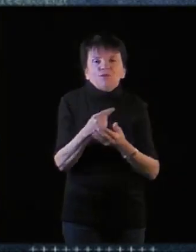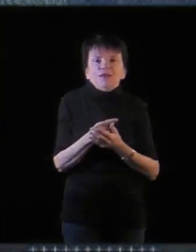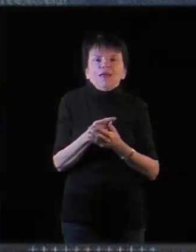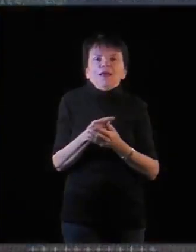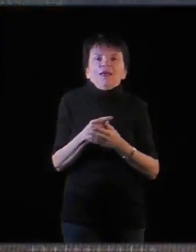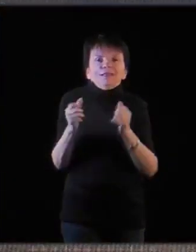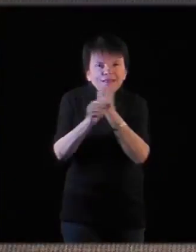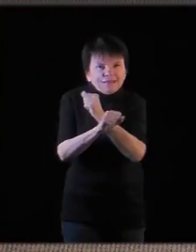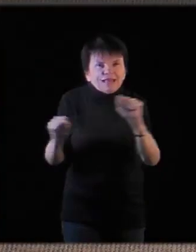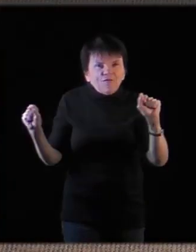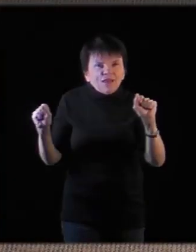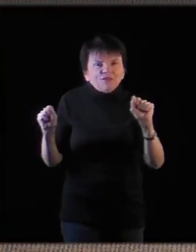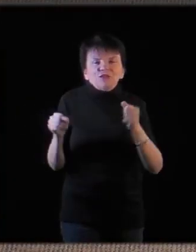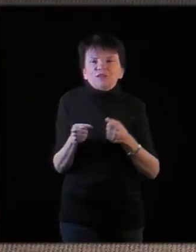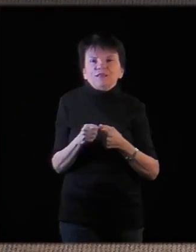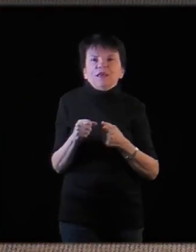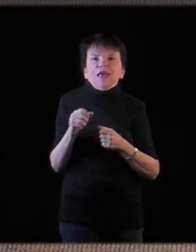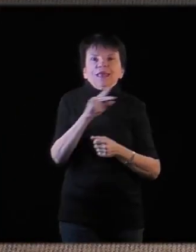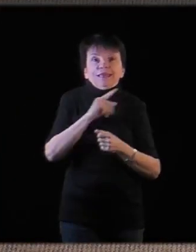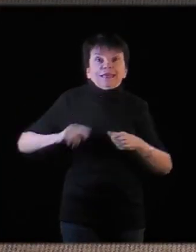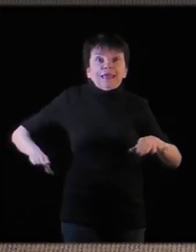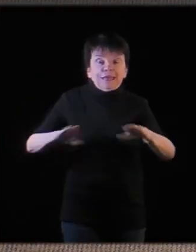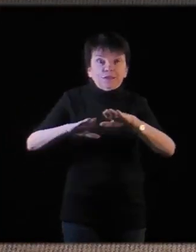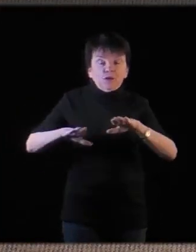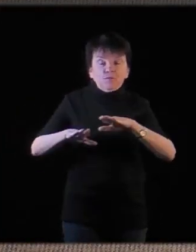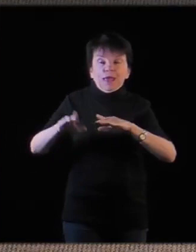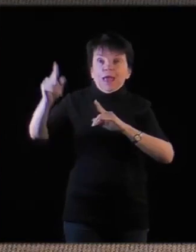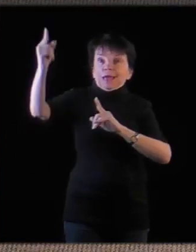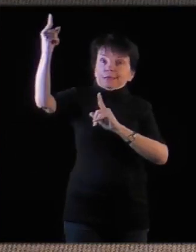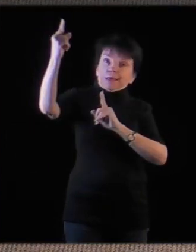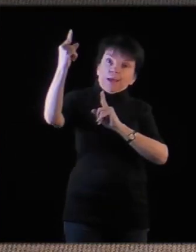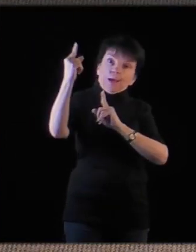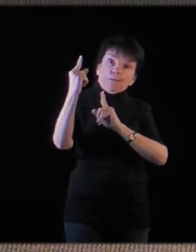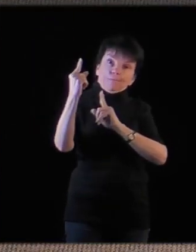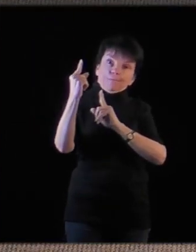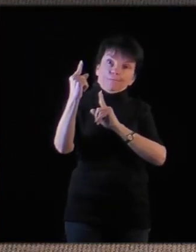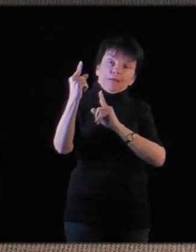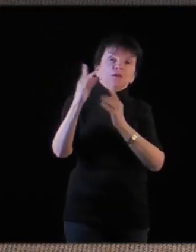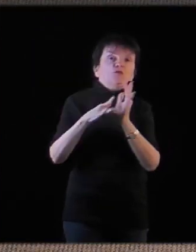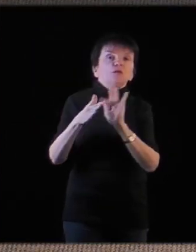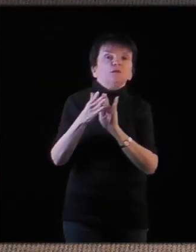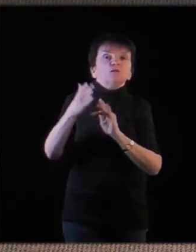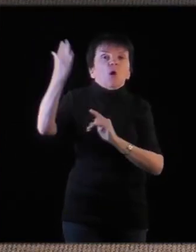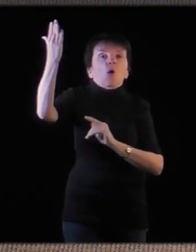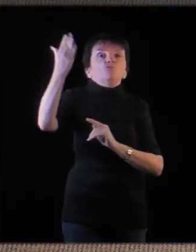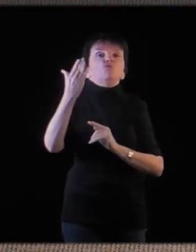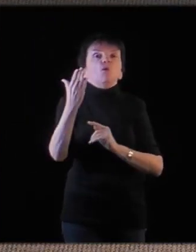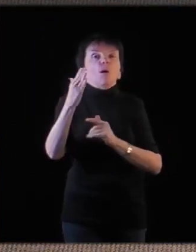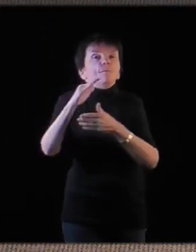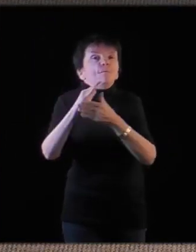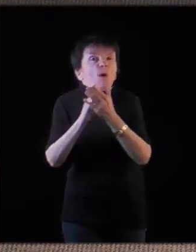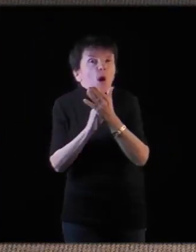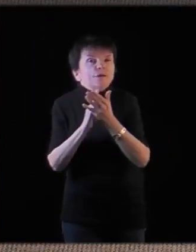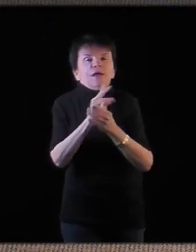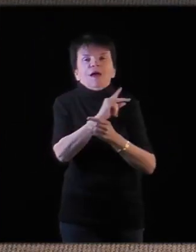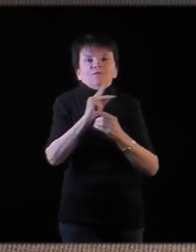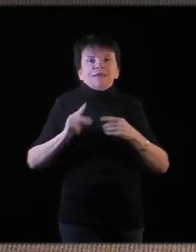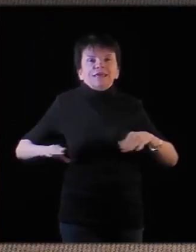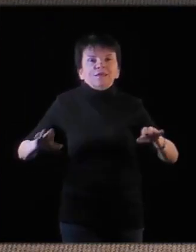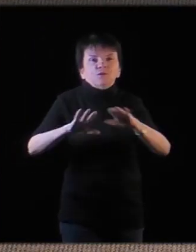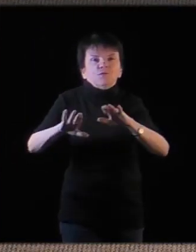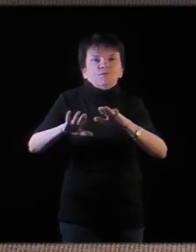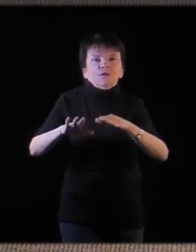that the kingdom has come our way, that Jesus has brought a slice of the kingdom, and he represented it so